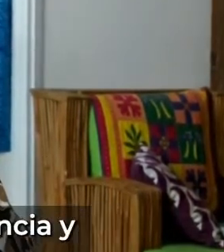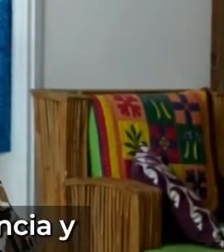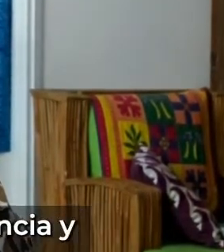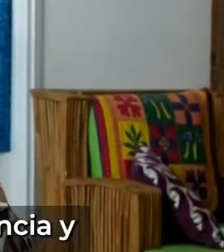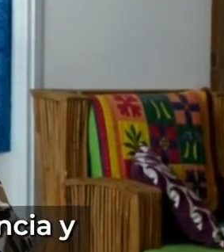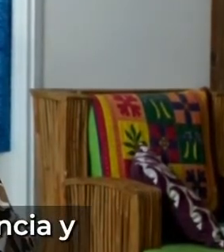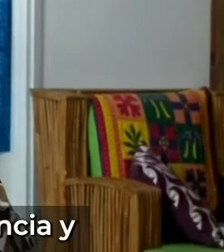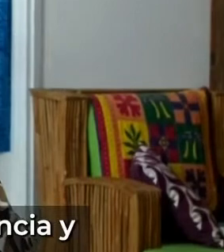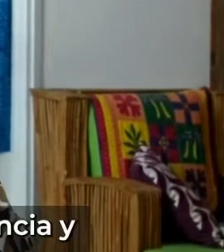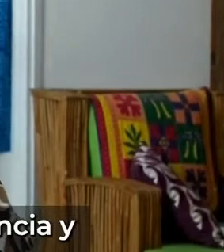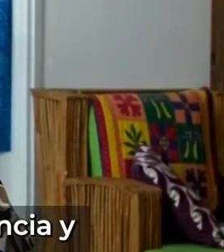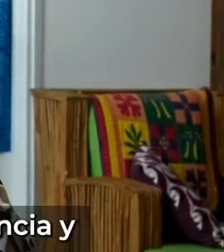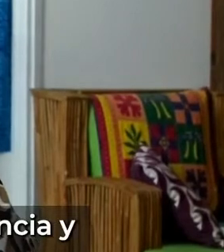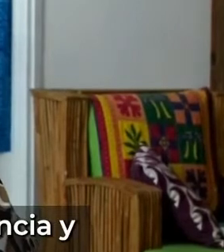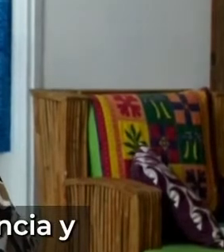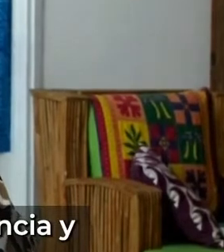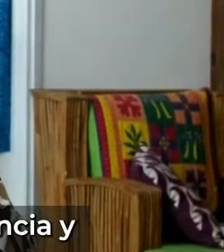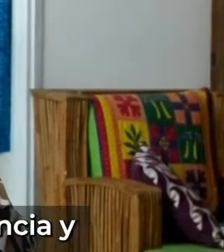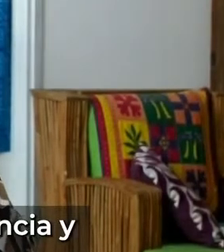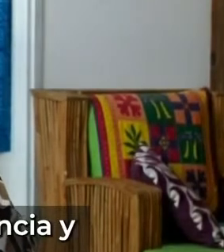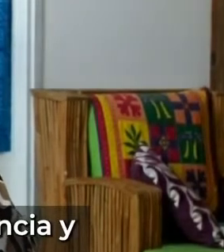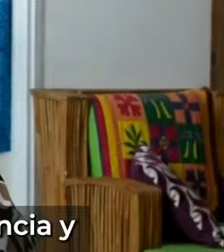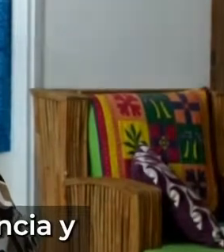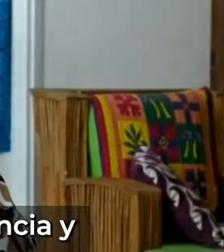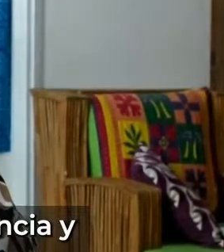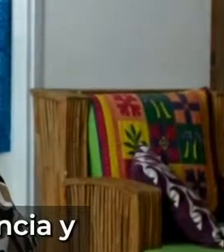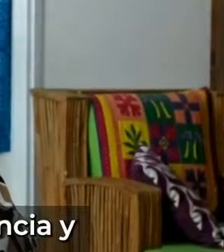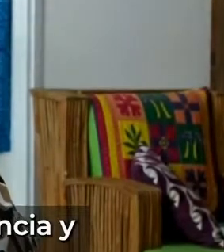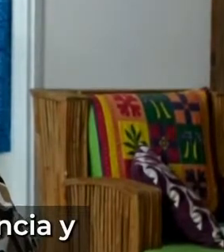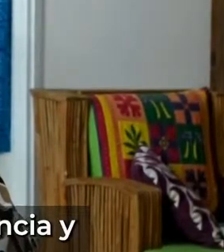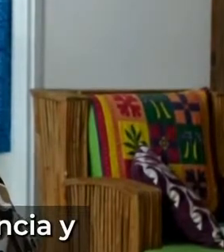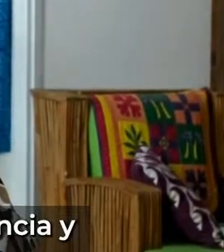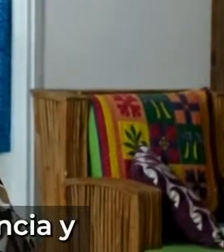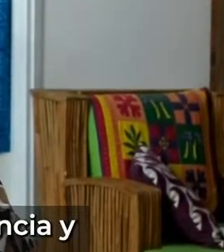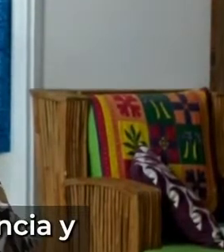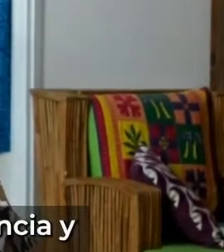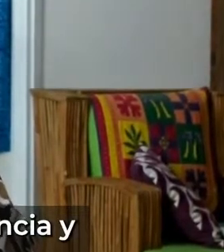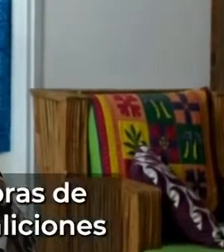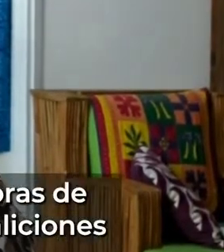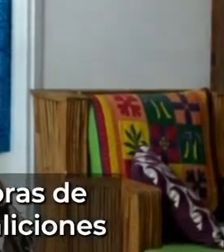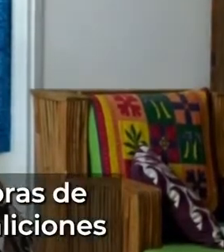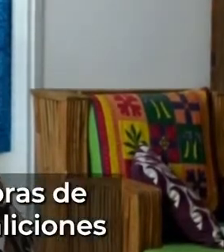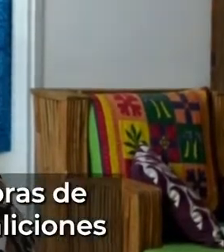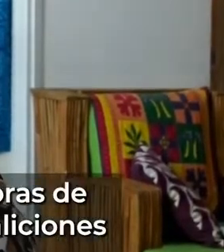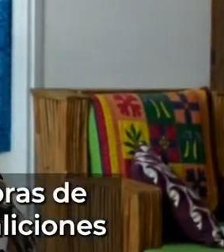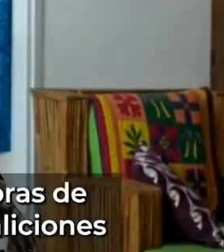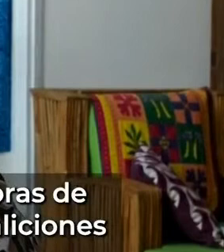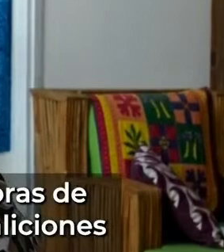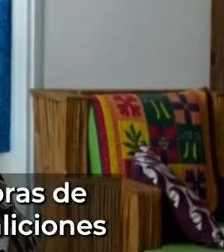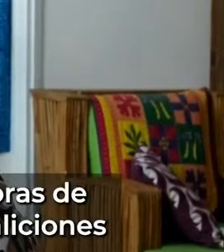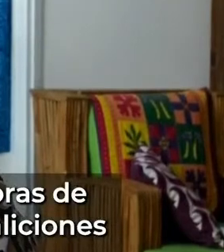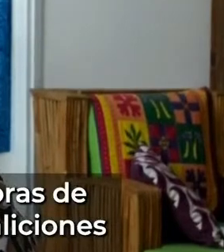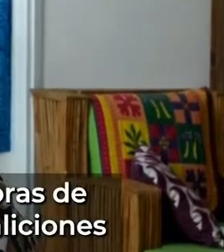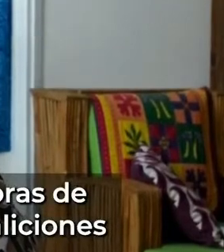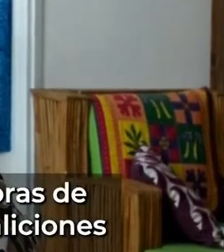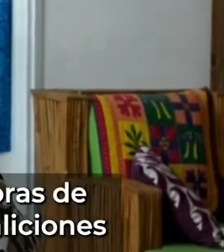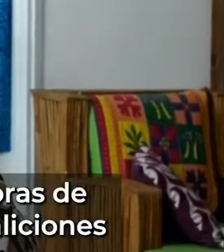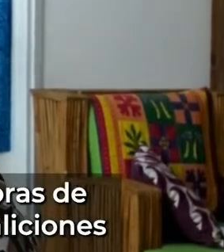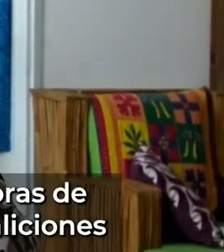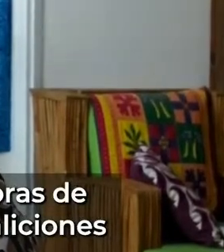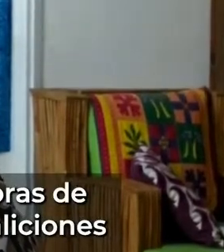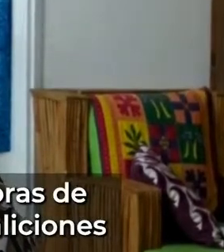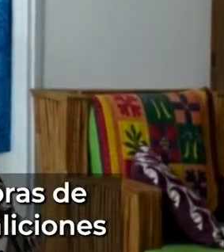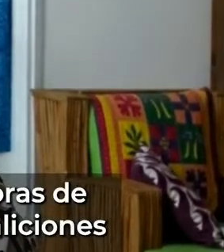rights, perpetuate inequalities, and cause violence and conflicts along the way. And it must include flexible